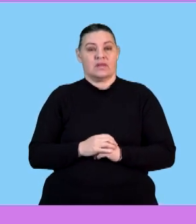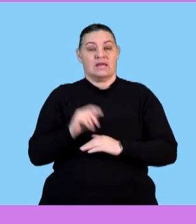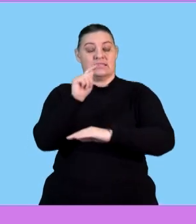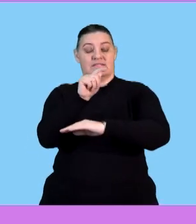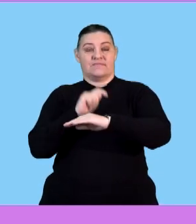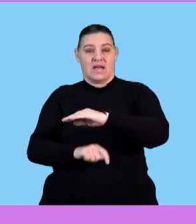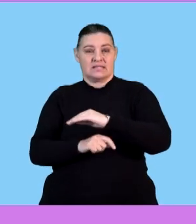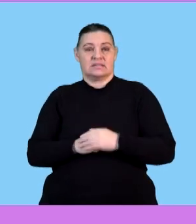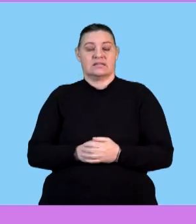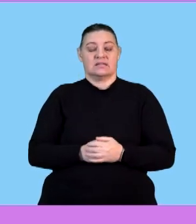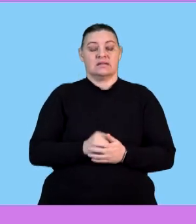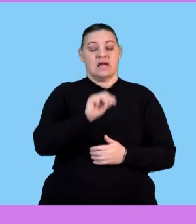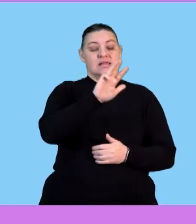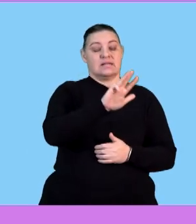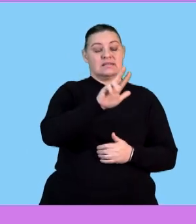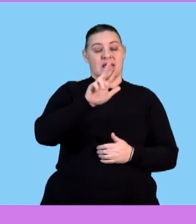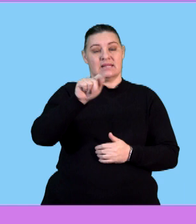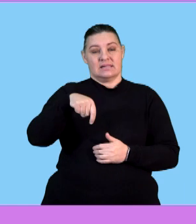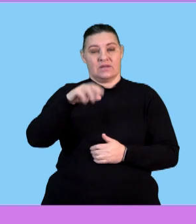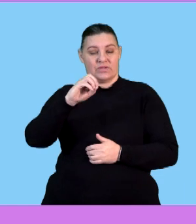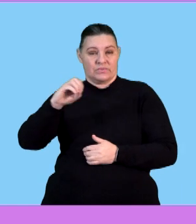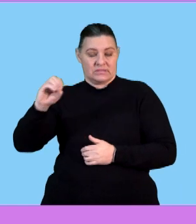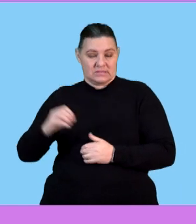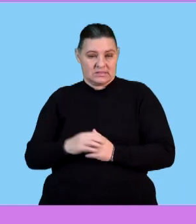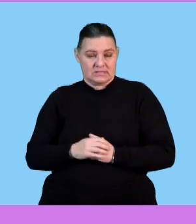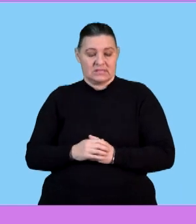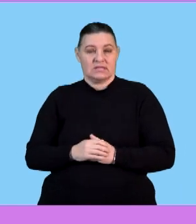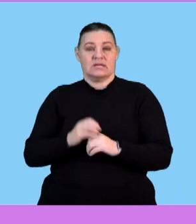divided by 98,000 Rand